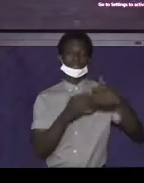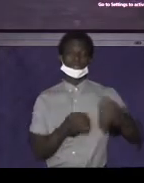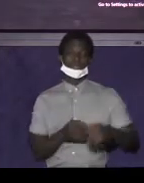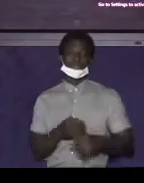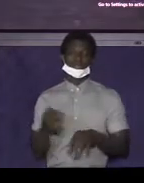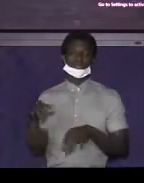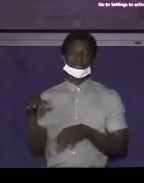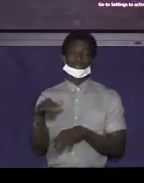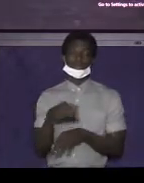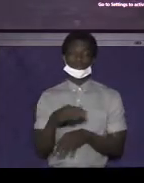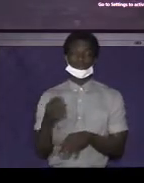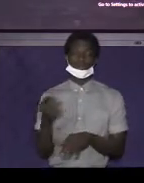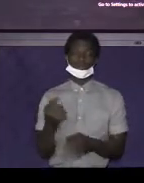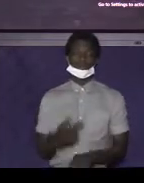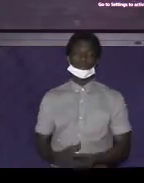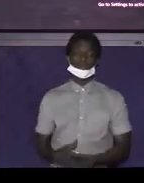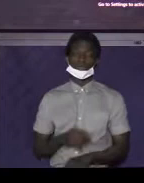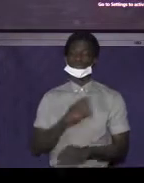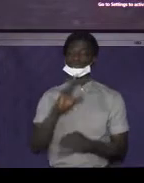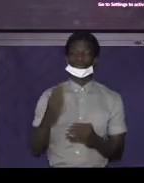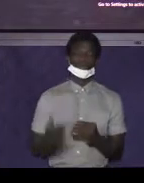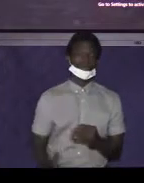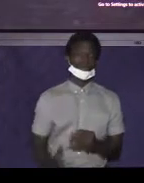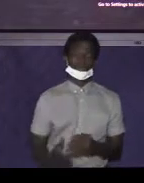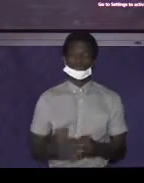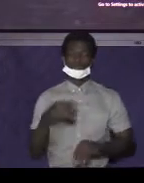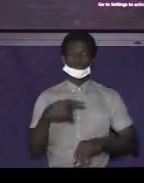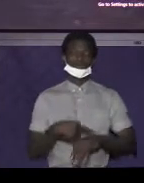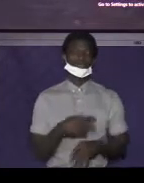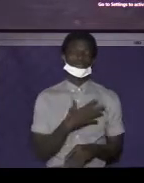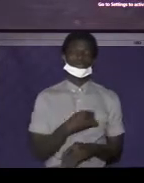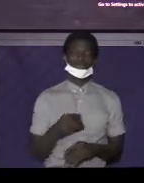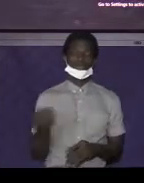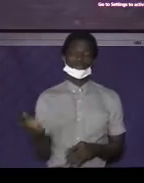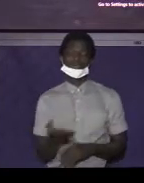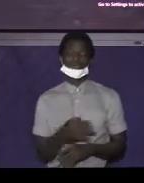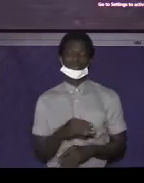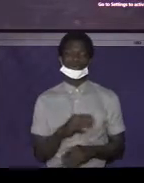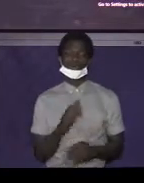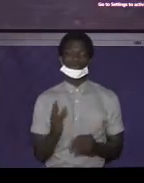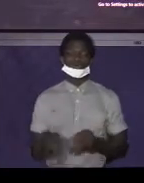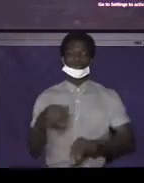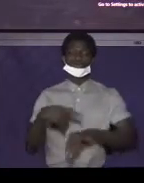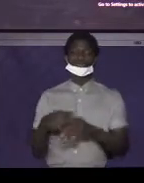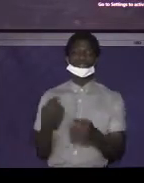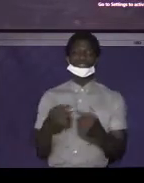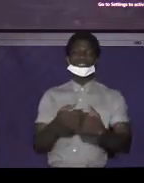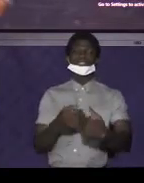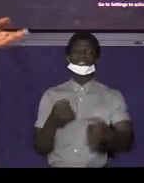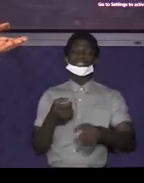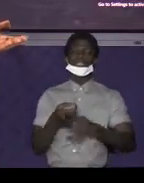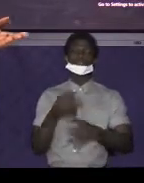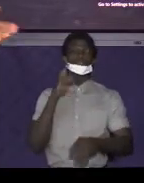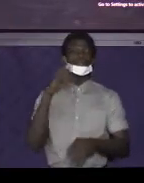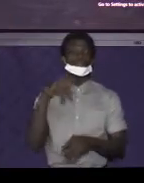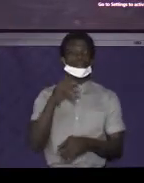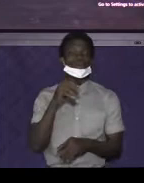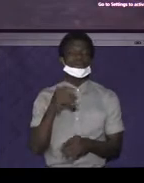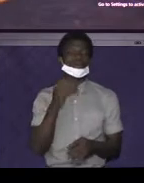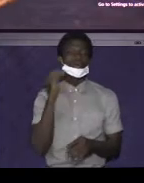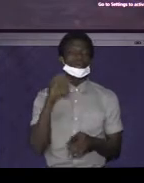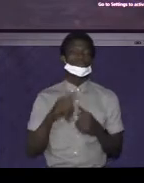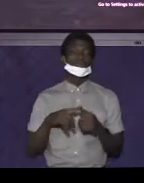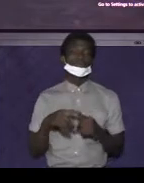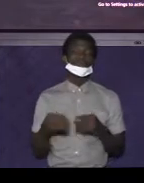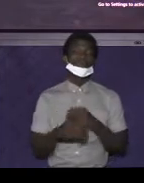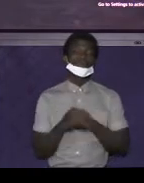case, it will be total distance all over the total time. Now, the distance from Uncle Popo's home to his office is 45 kilometers, and also from